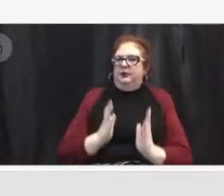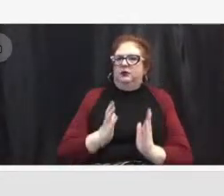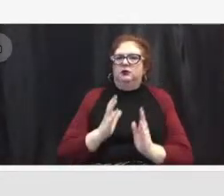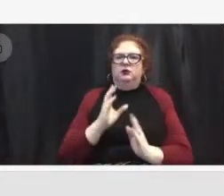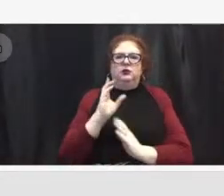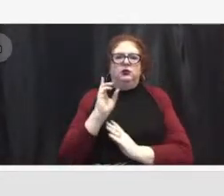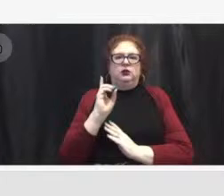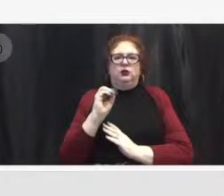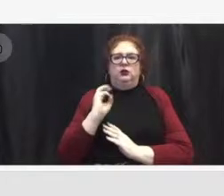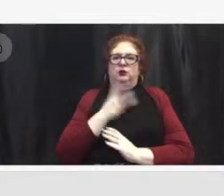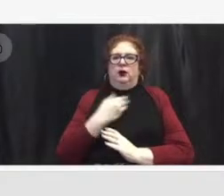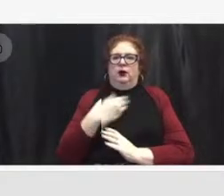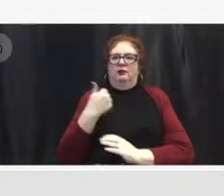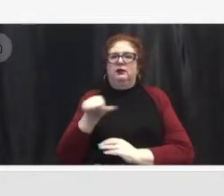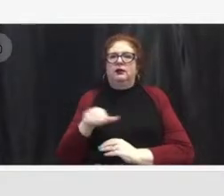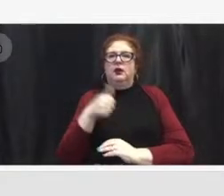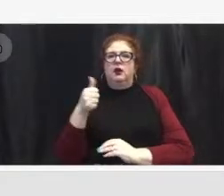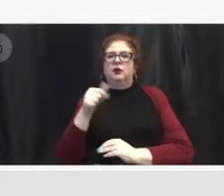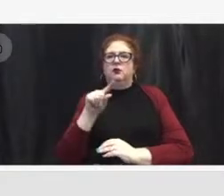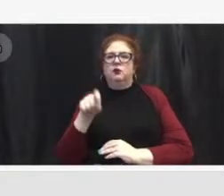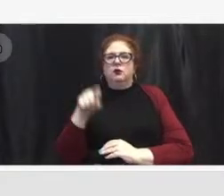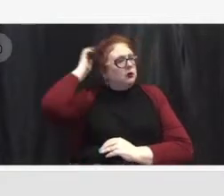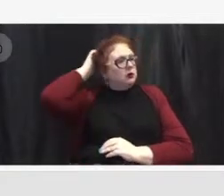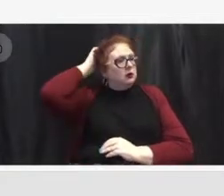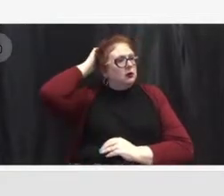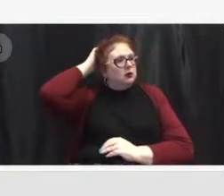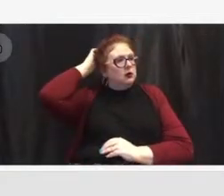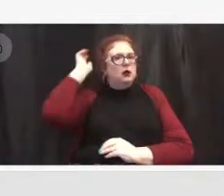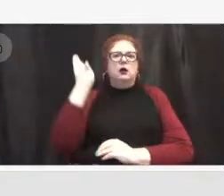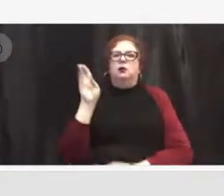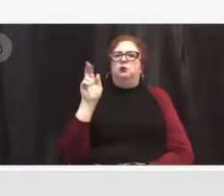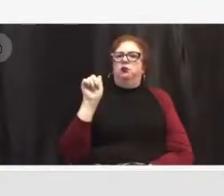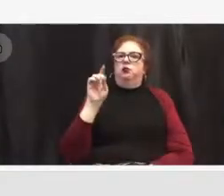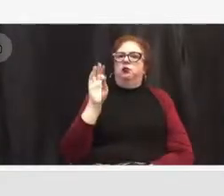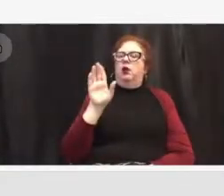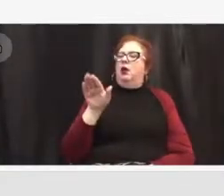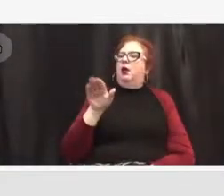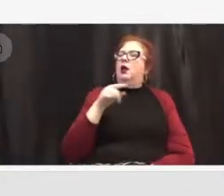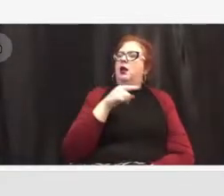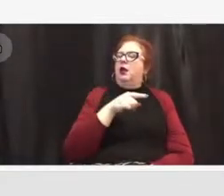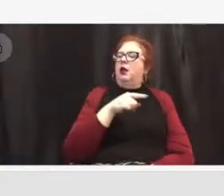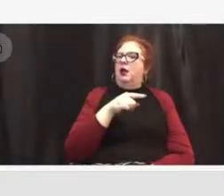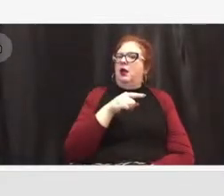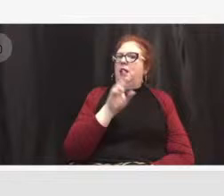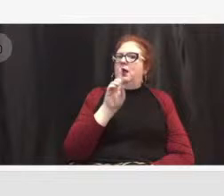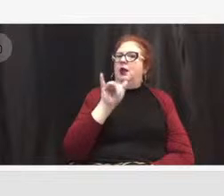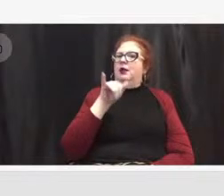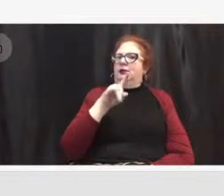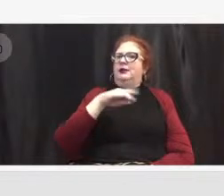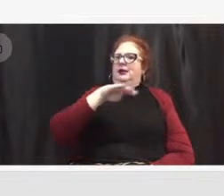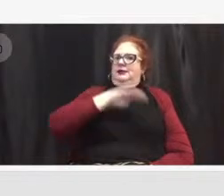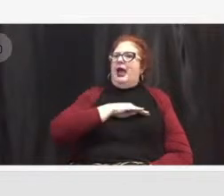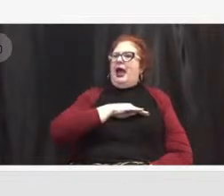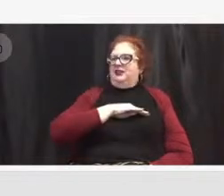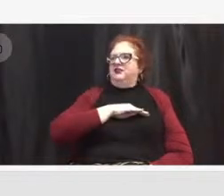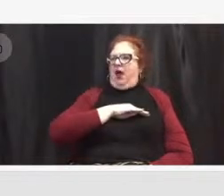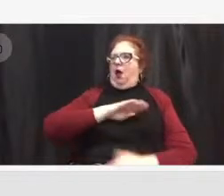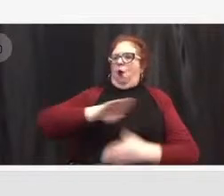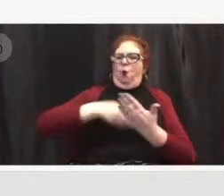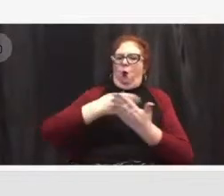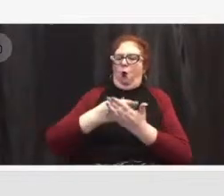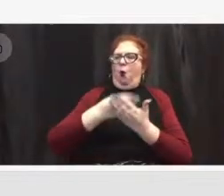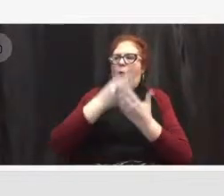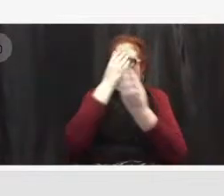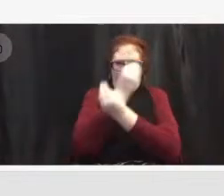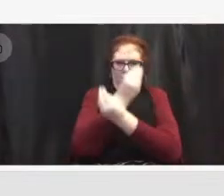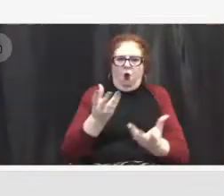any other particular questions? Oh, Brad, did you have some? Mr. Chair, I believe it looks like he did satisfy the notification requirements.